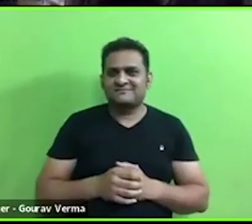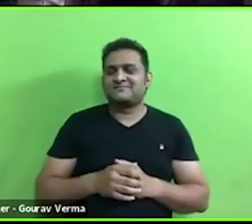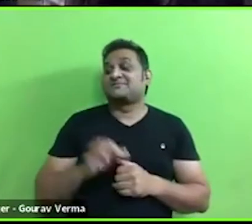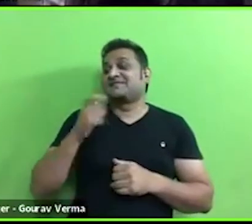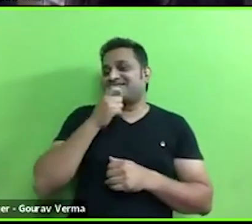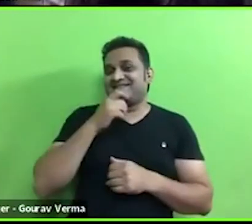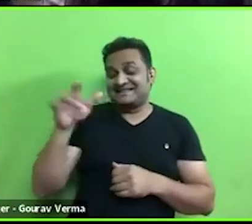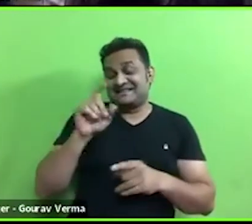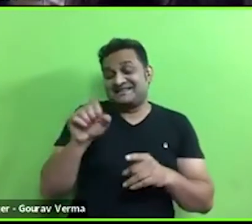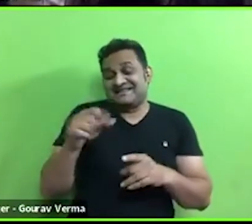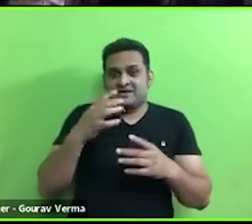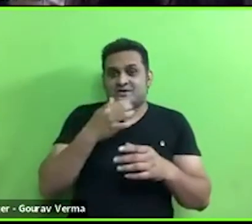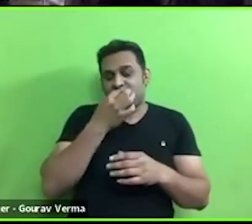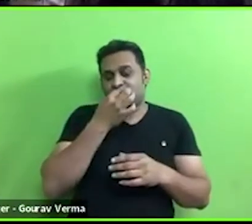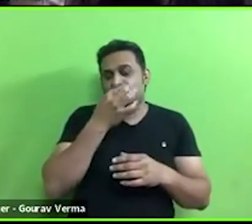Indeed, I mean that's my favorite.